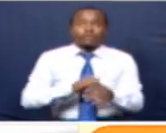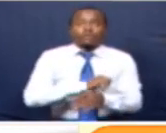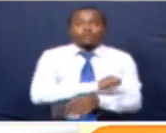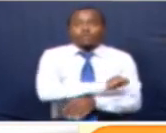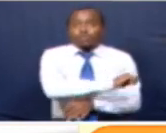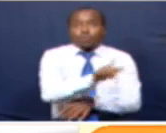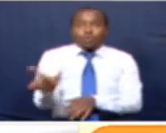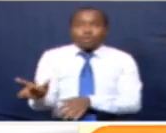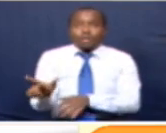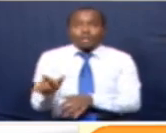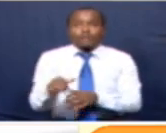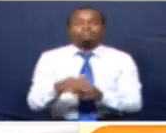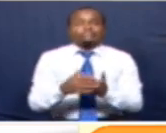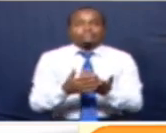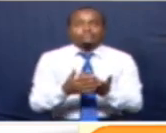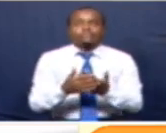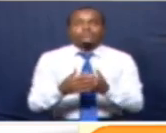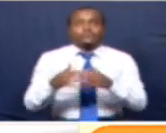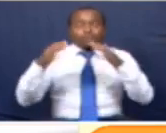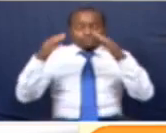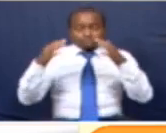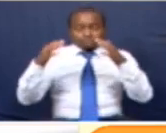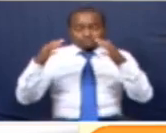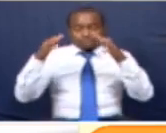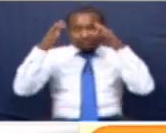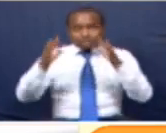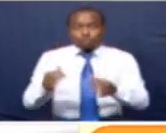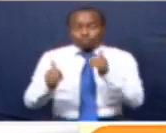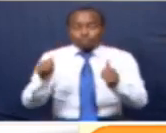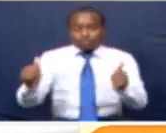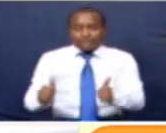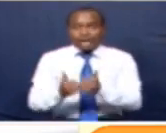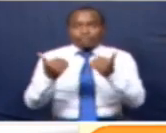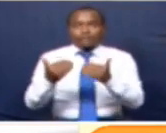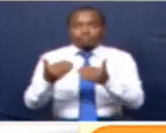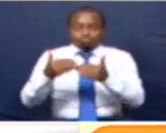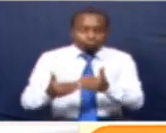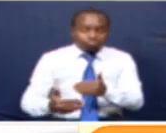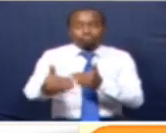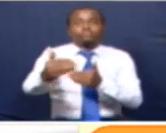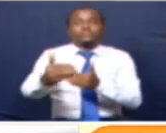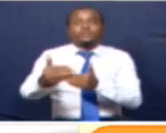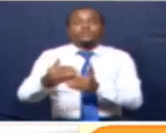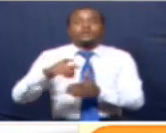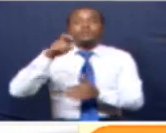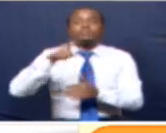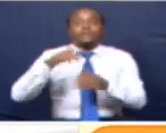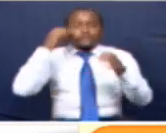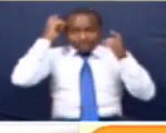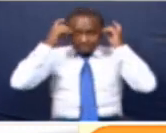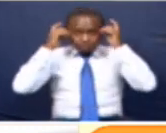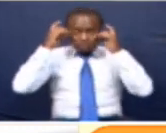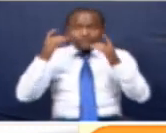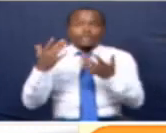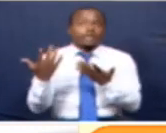all other you know, rulings that will come after this ruling by the Supreme Court must take cognizance of the fact